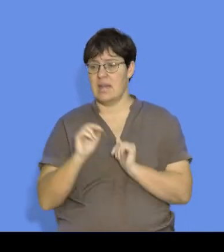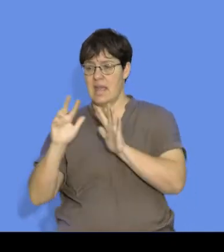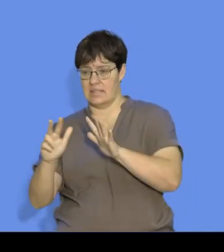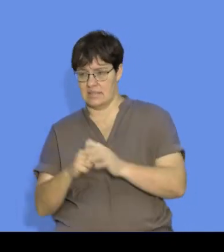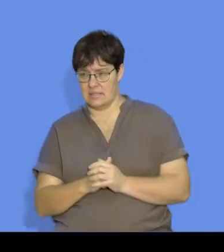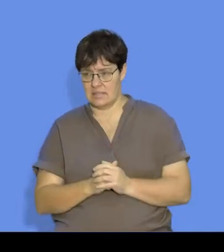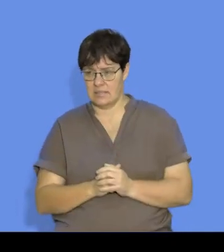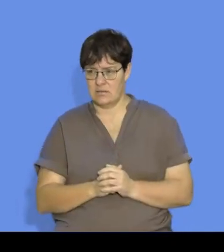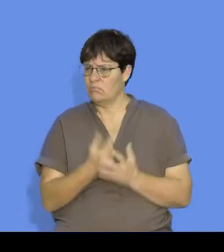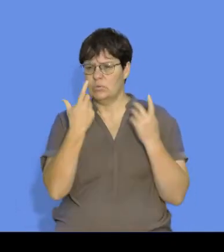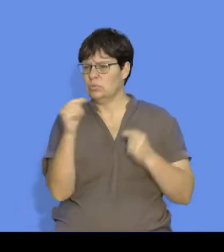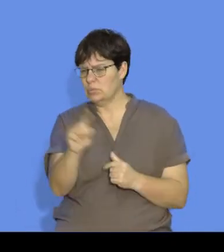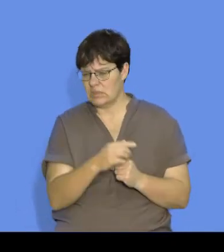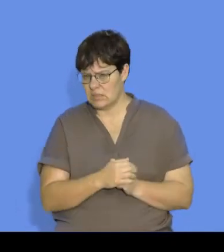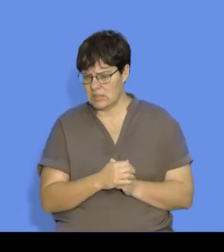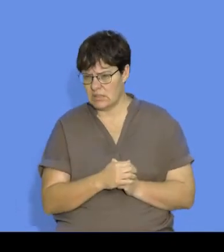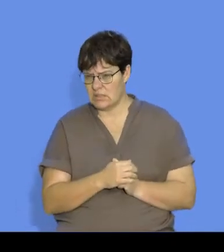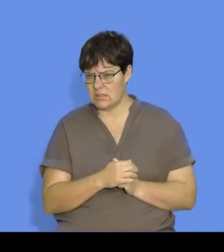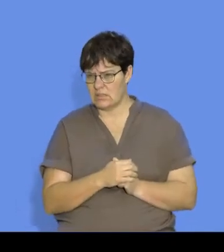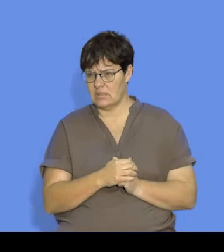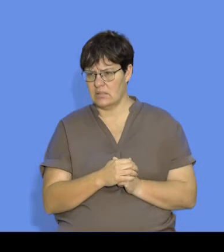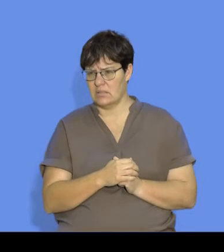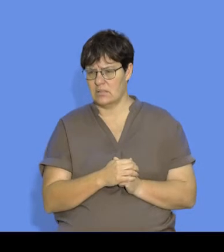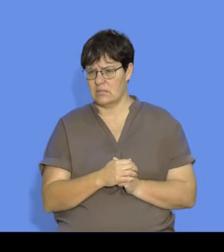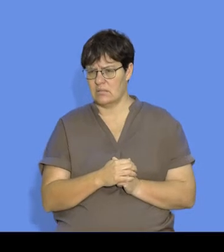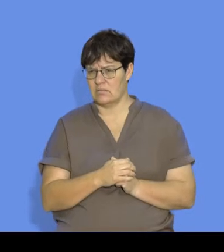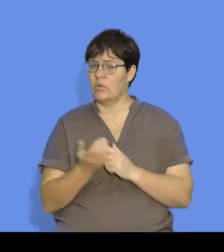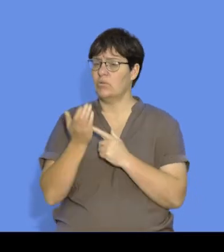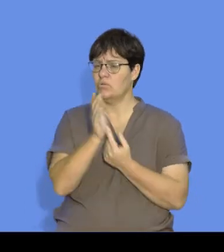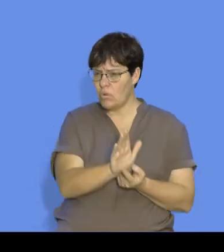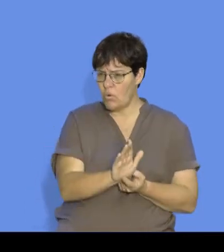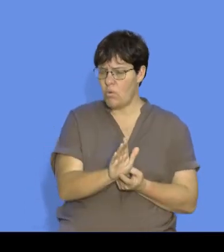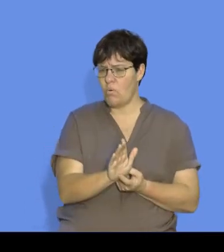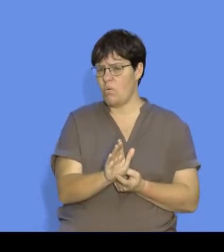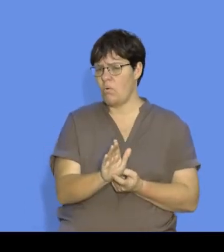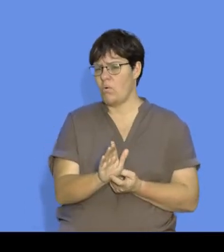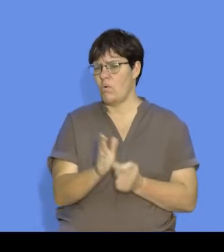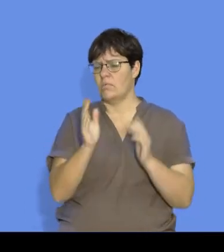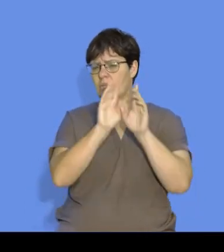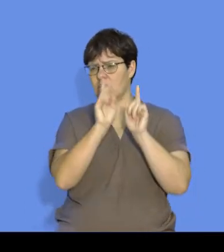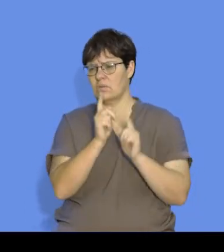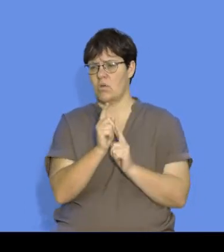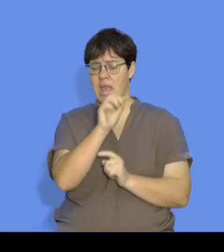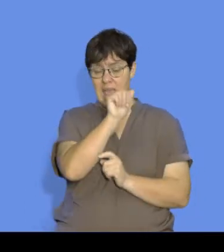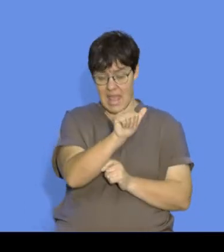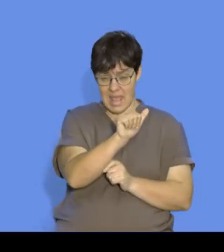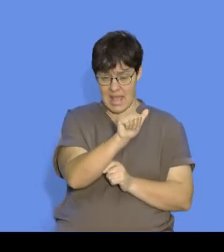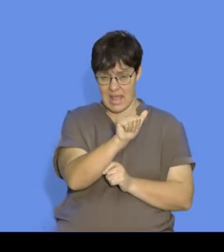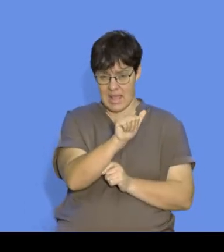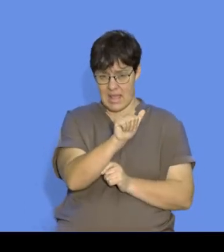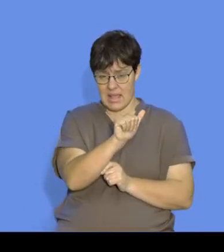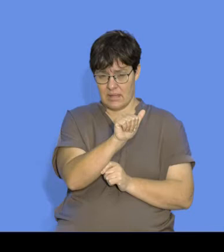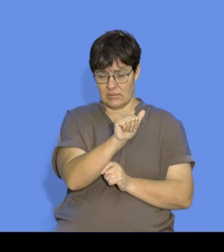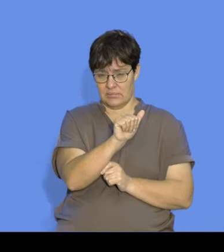8. So what exactly did they do from that graph when I was showing you the simulation? It means A